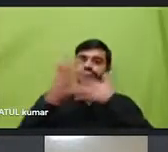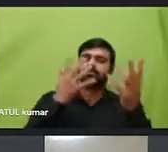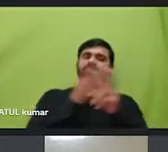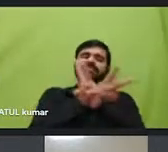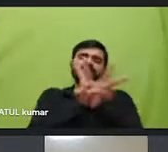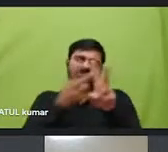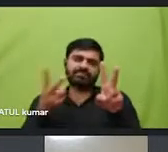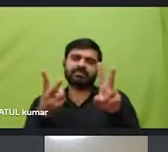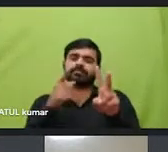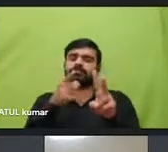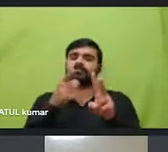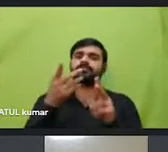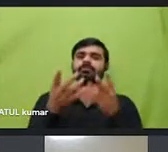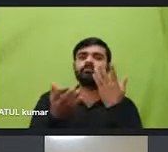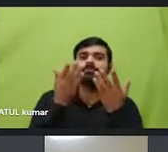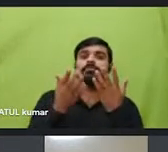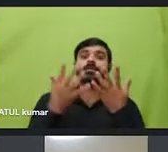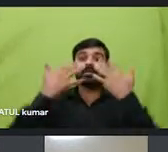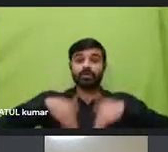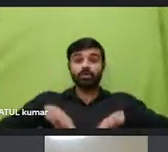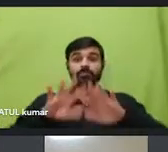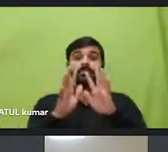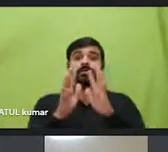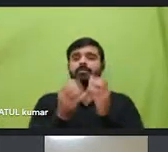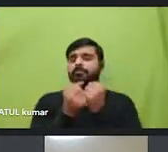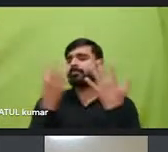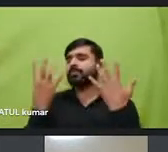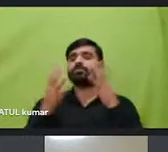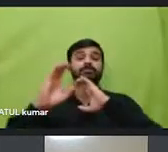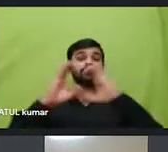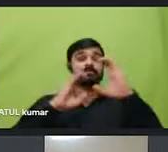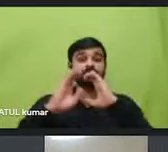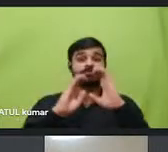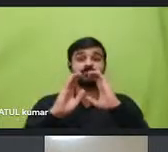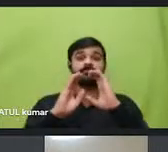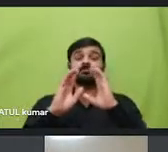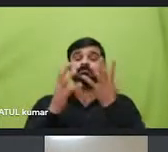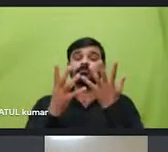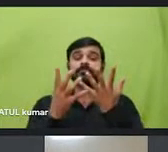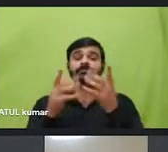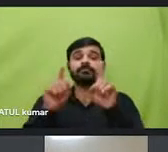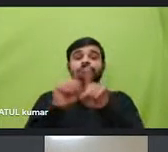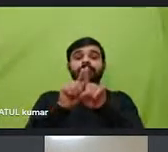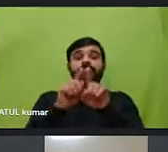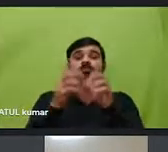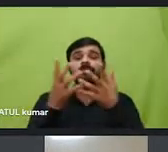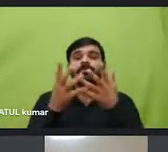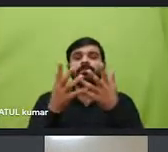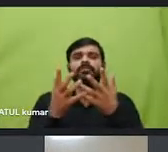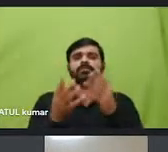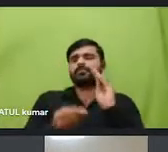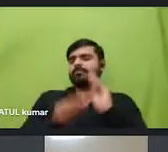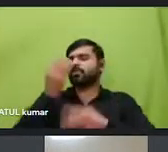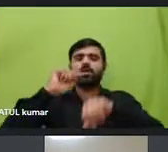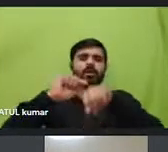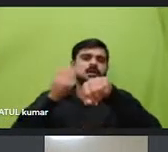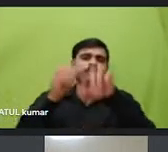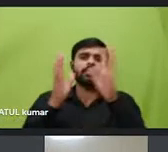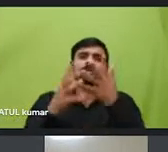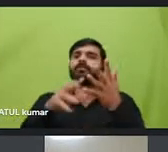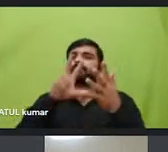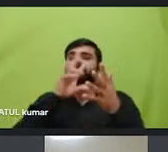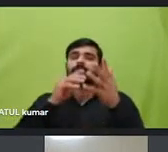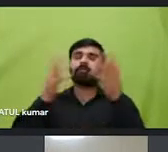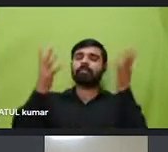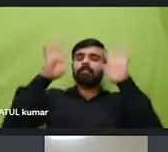on. Humans mostly communicate in the light, there's not that much opportunity to talk in the